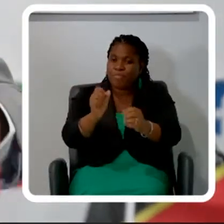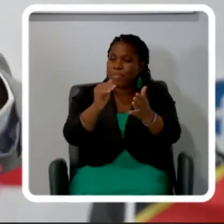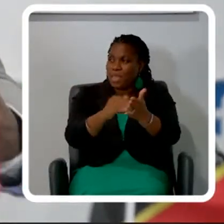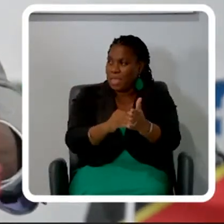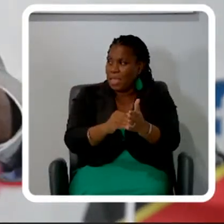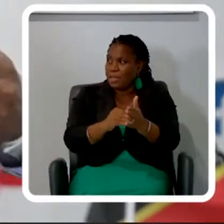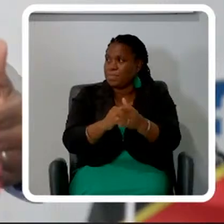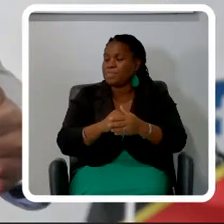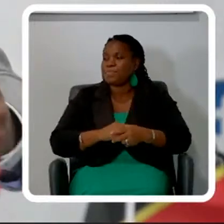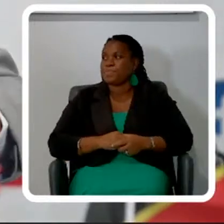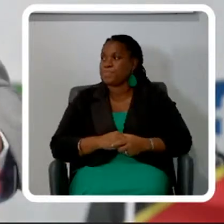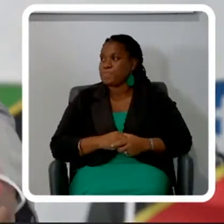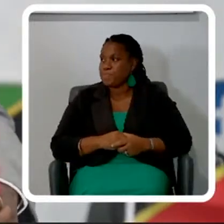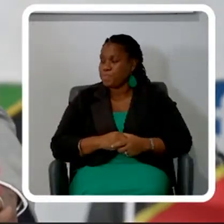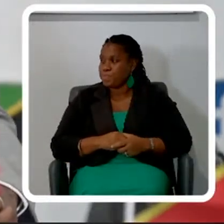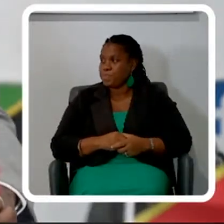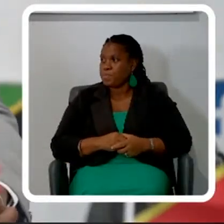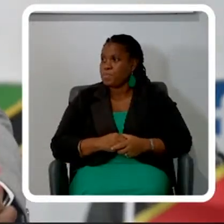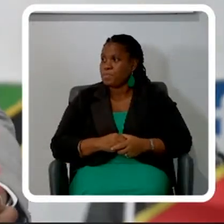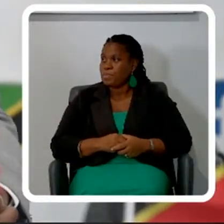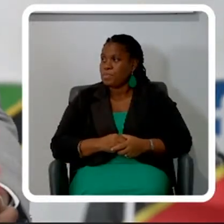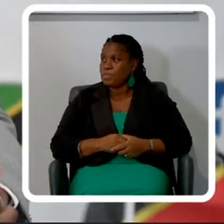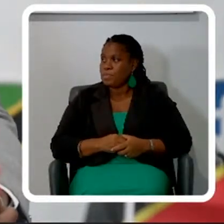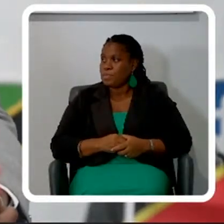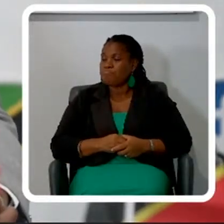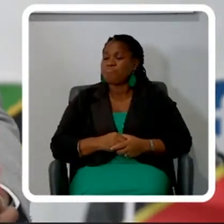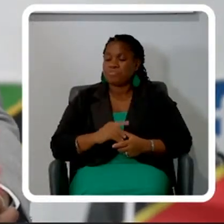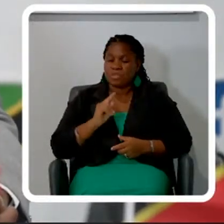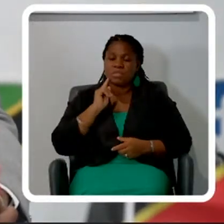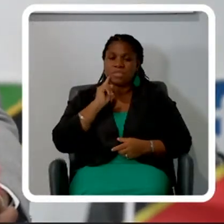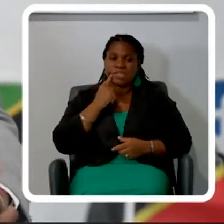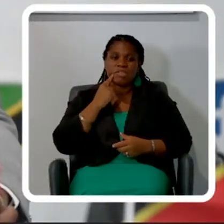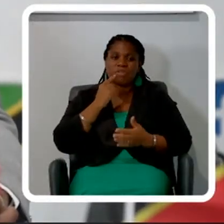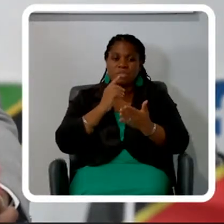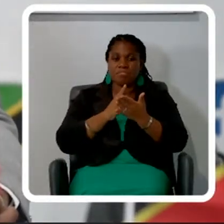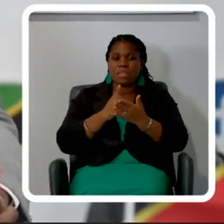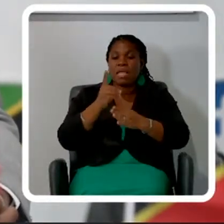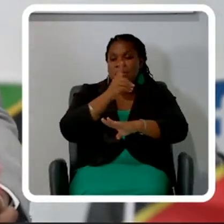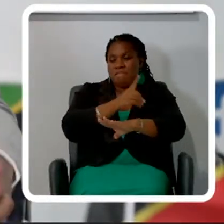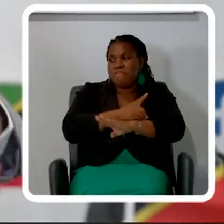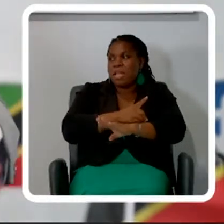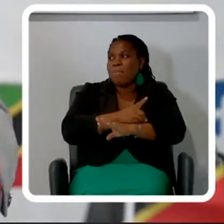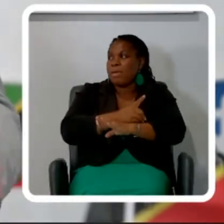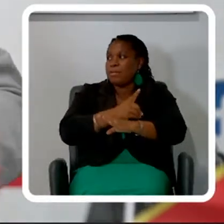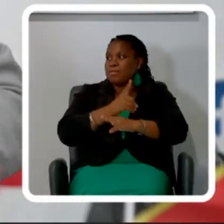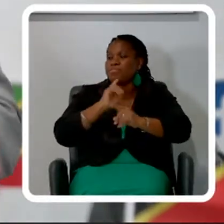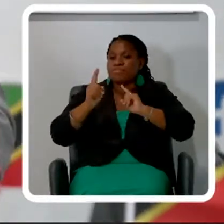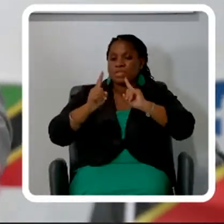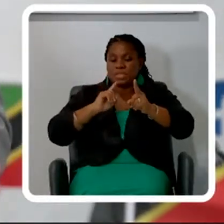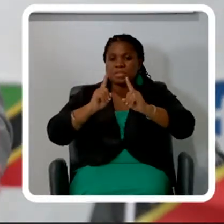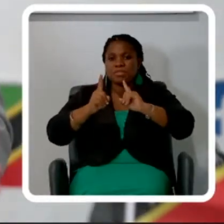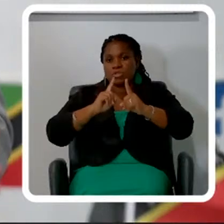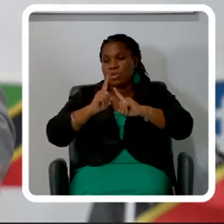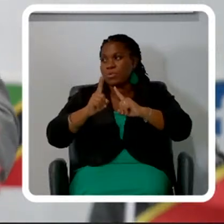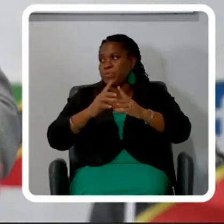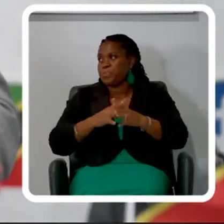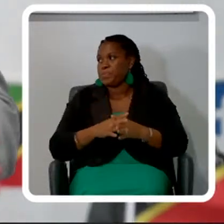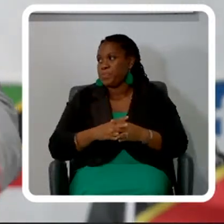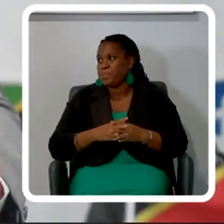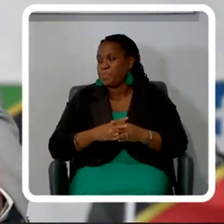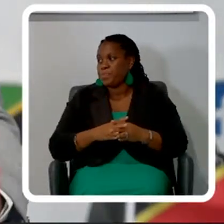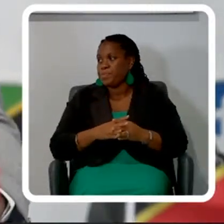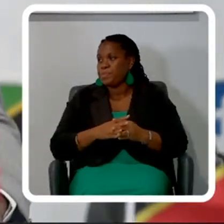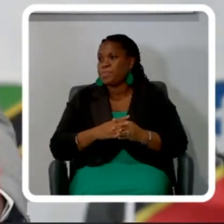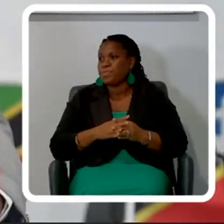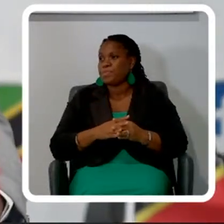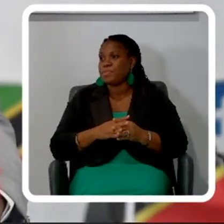that there are serious developments in terms of discussions on that. There are discussions until something is